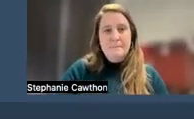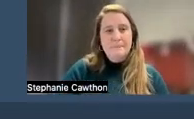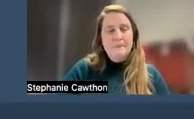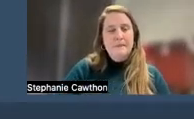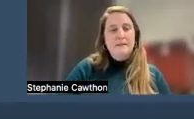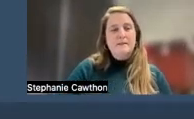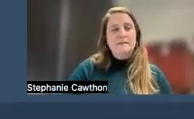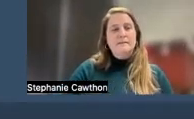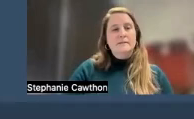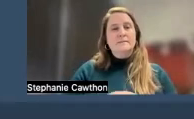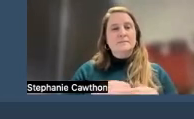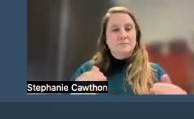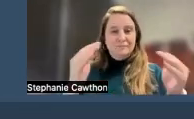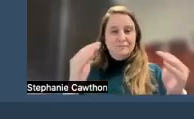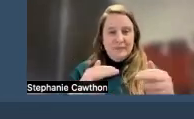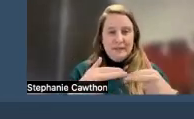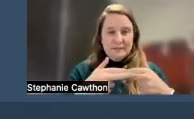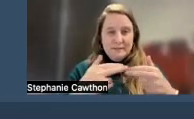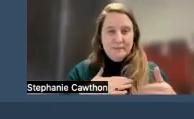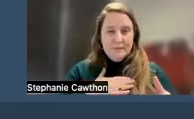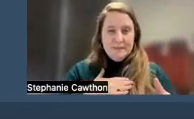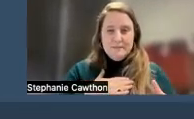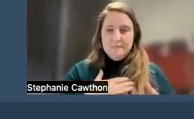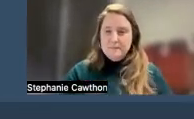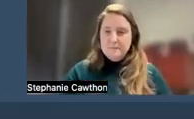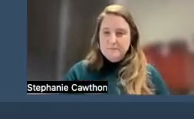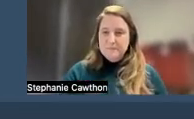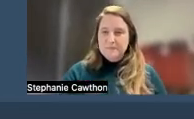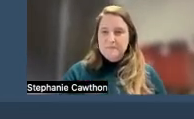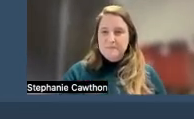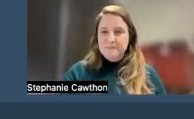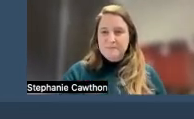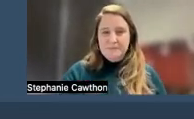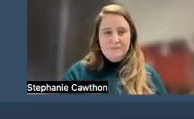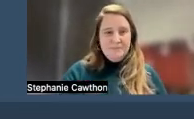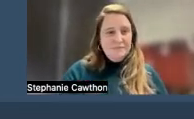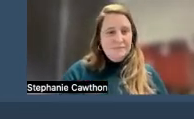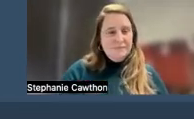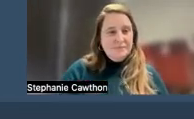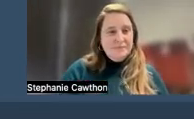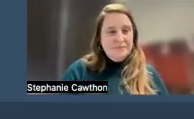with disabilities here on campus. Next slide, please.